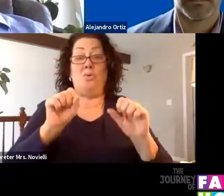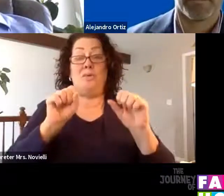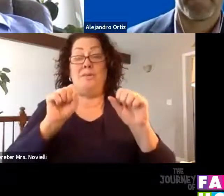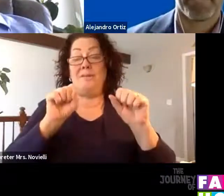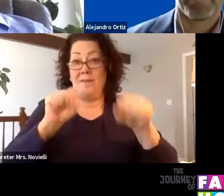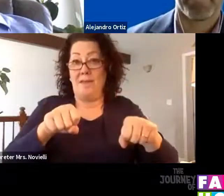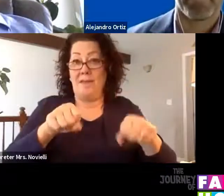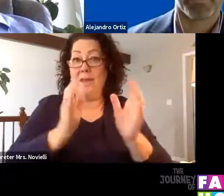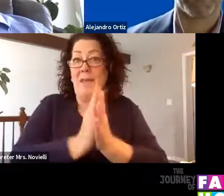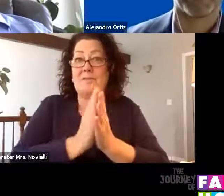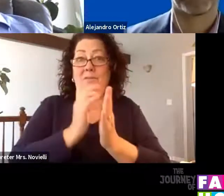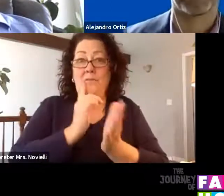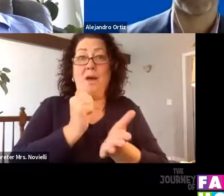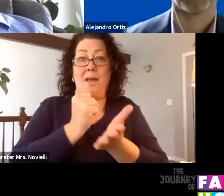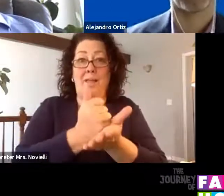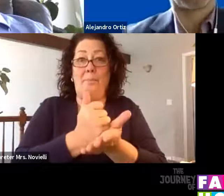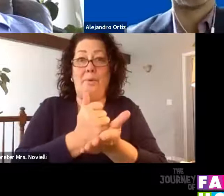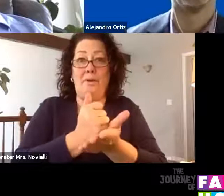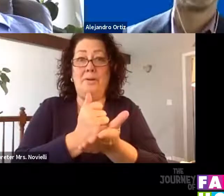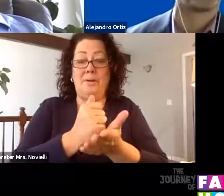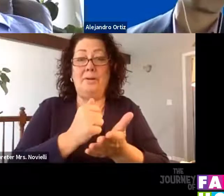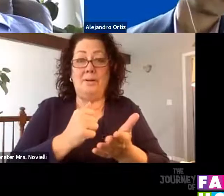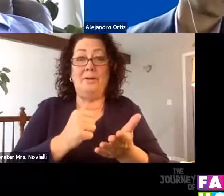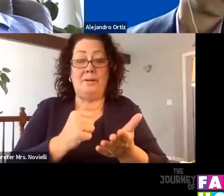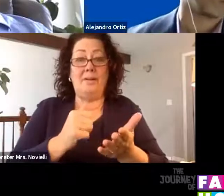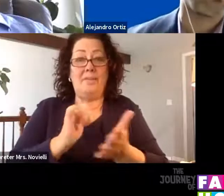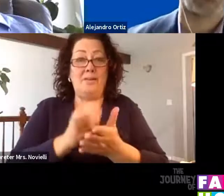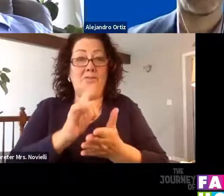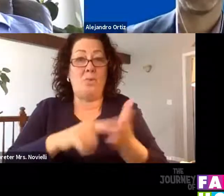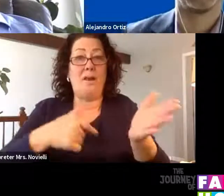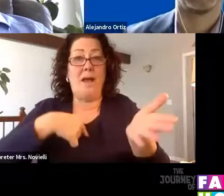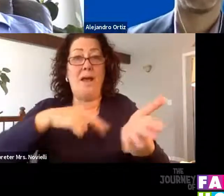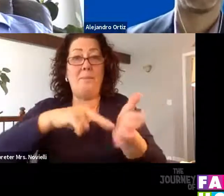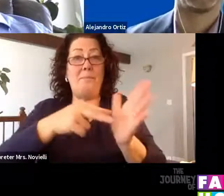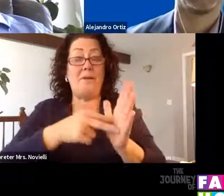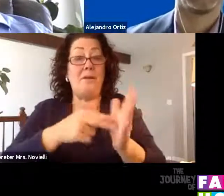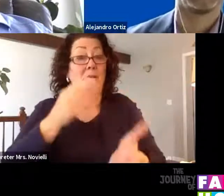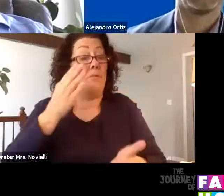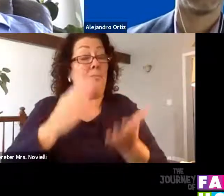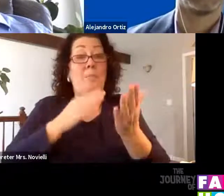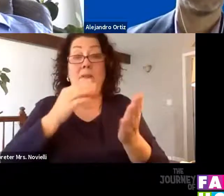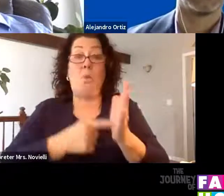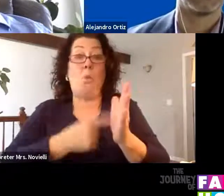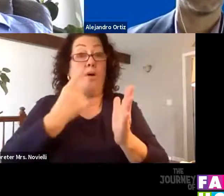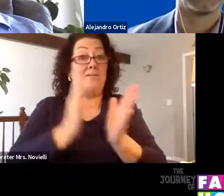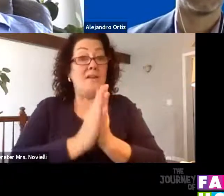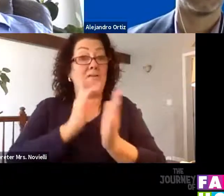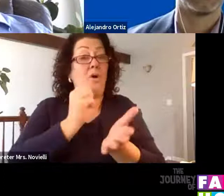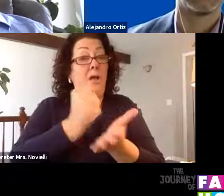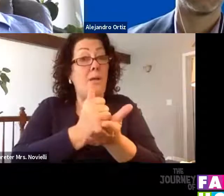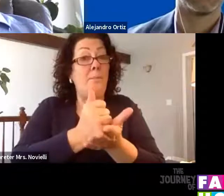You can ask for help, I guess is what I'm saying. And you might have to make a few stops along the way